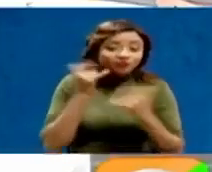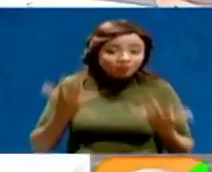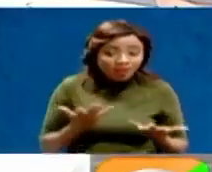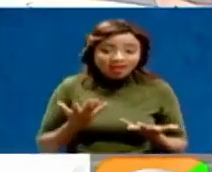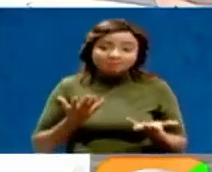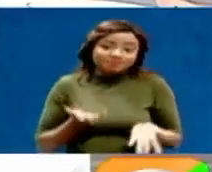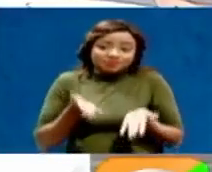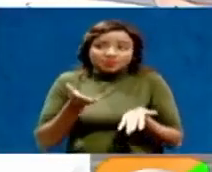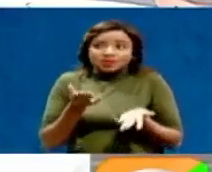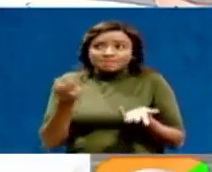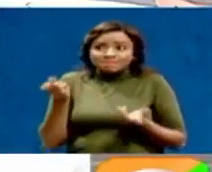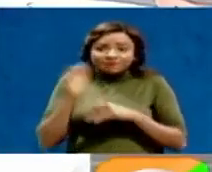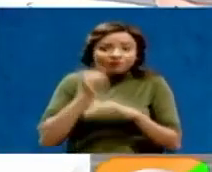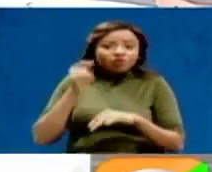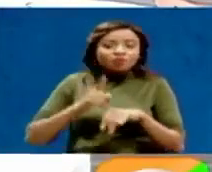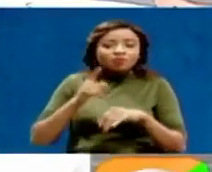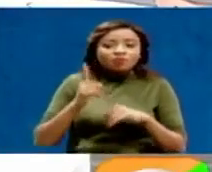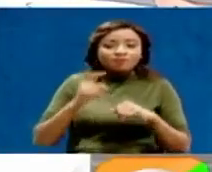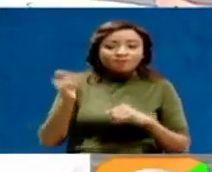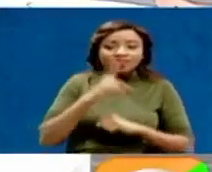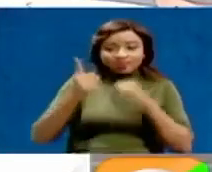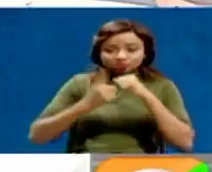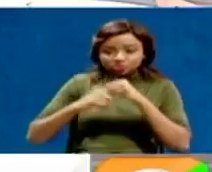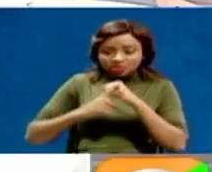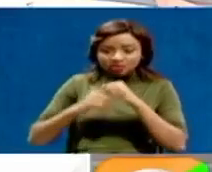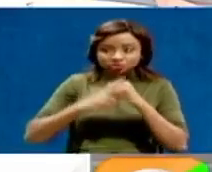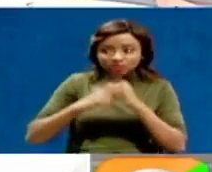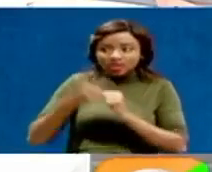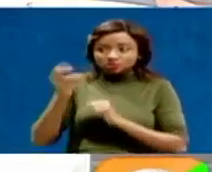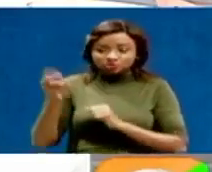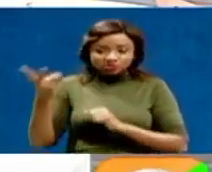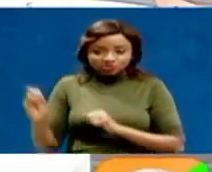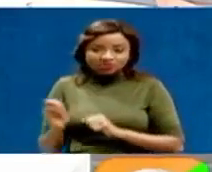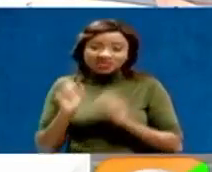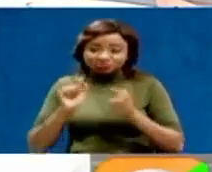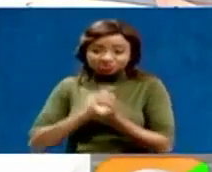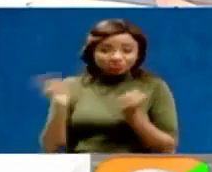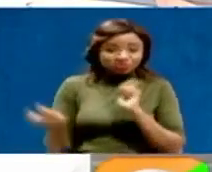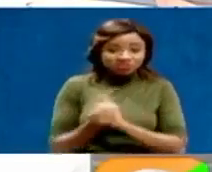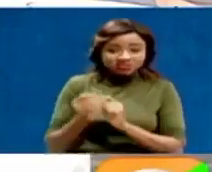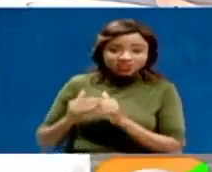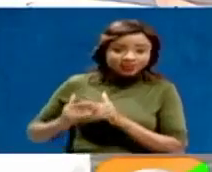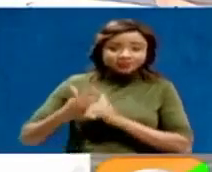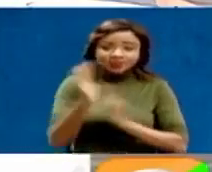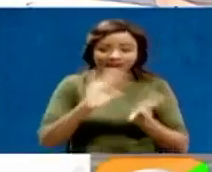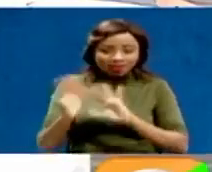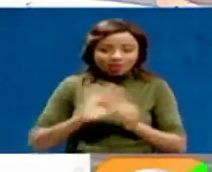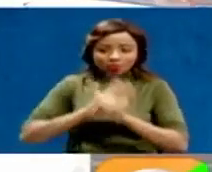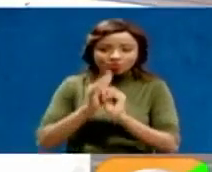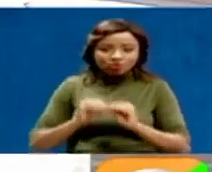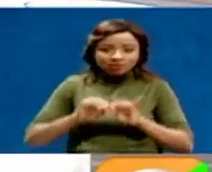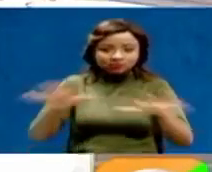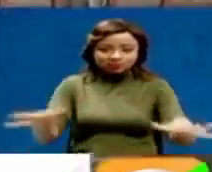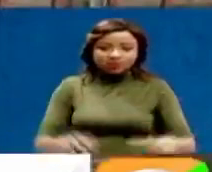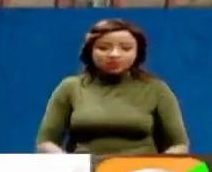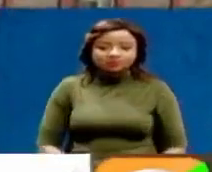available as at mid-July 2020 and could be overturned with the changing nature of the coronavirus